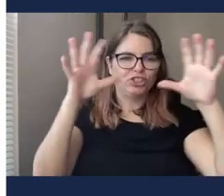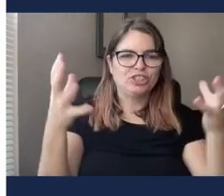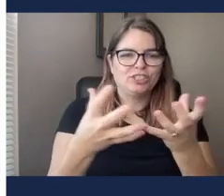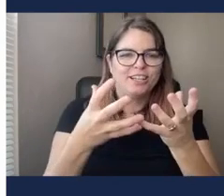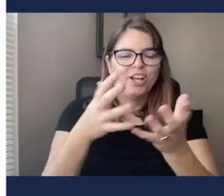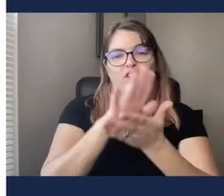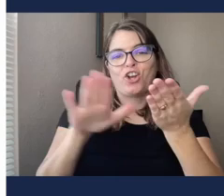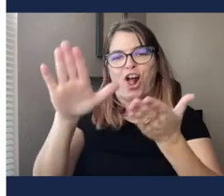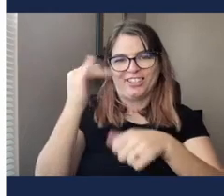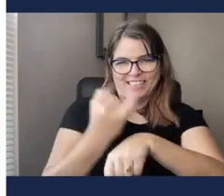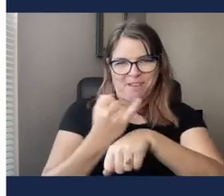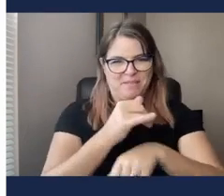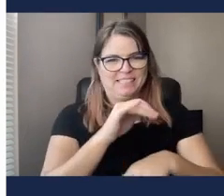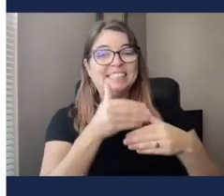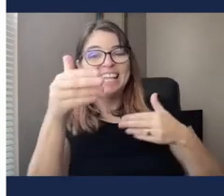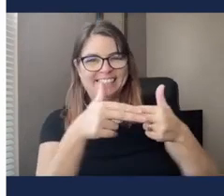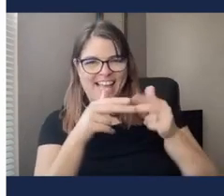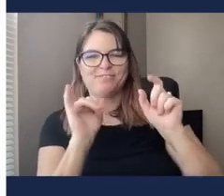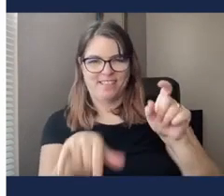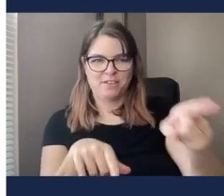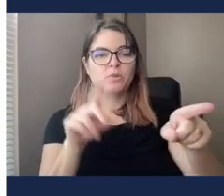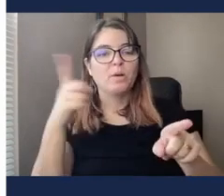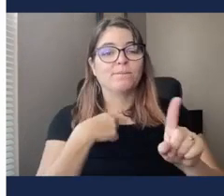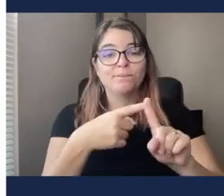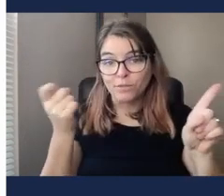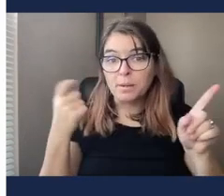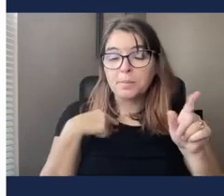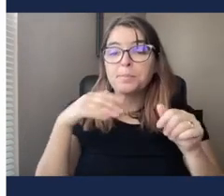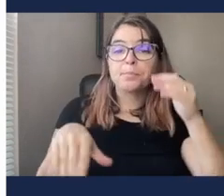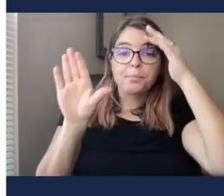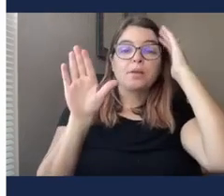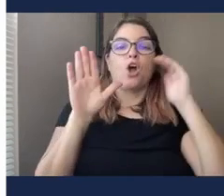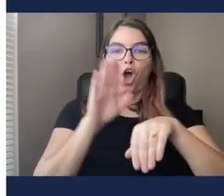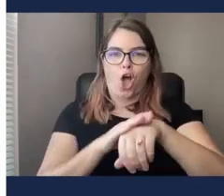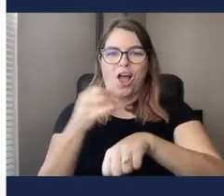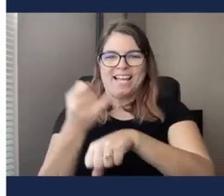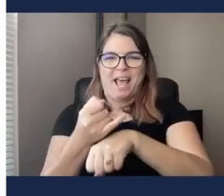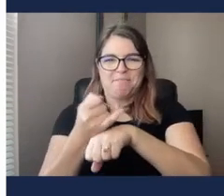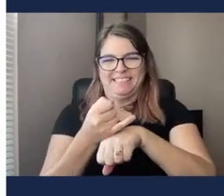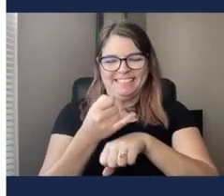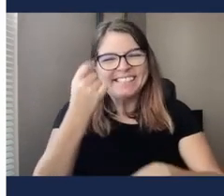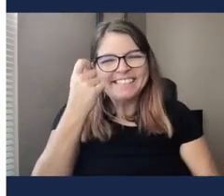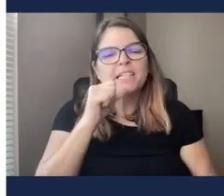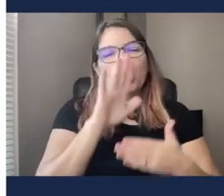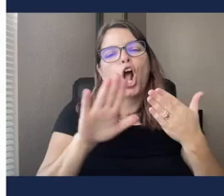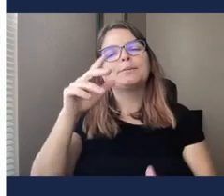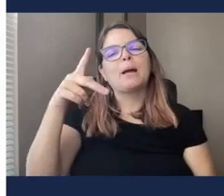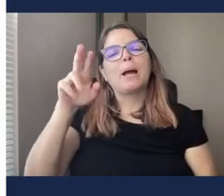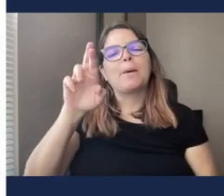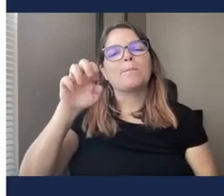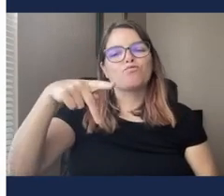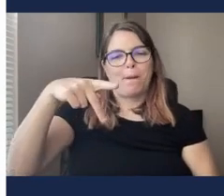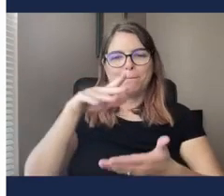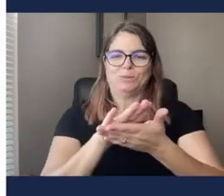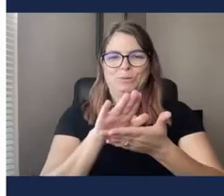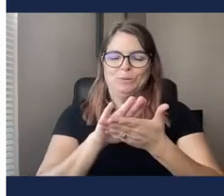next slide? Great, yes. So this is where I'm from. I grew up on a campus. It was not a college campus, it was a prep school campus in